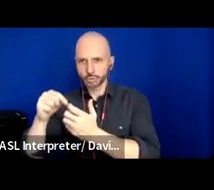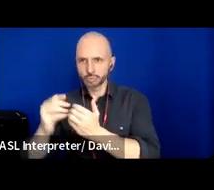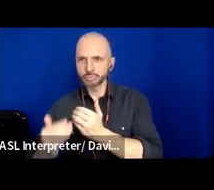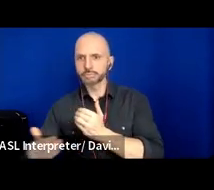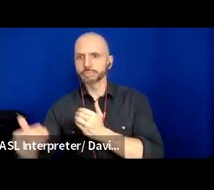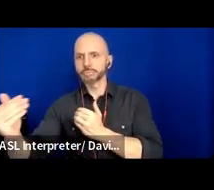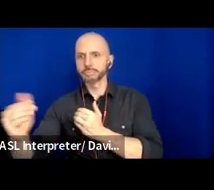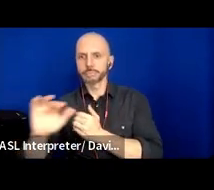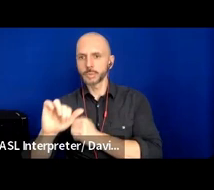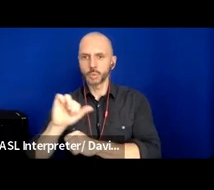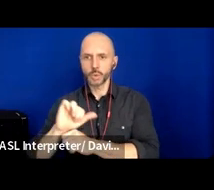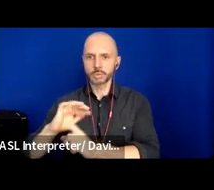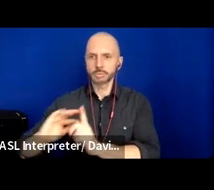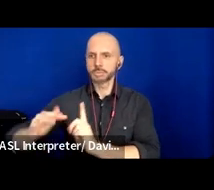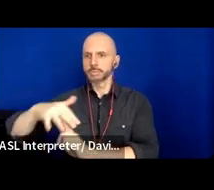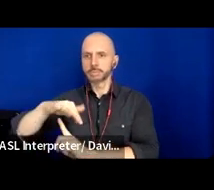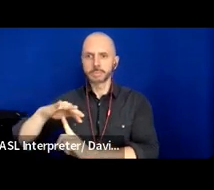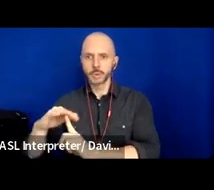some things from your colleagues.